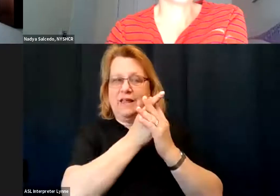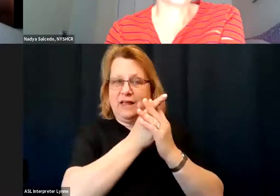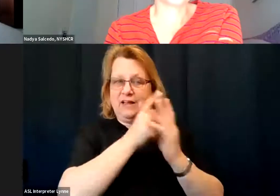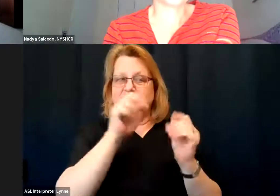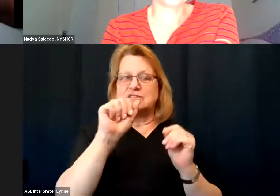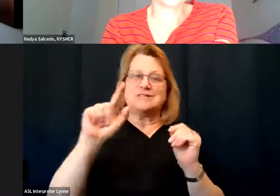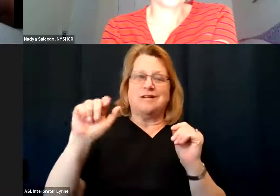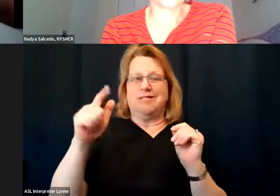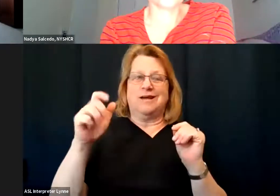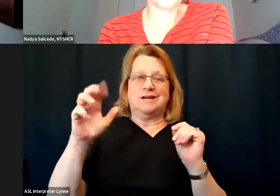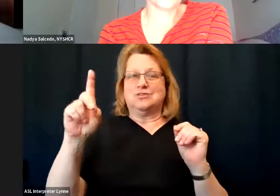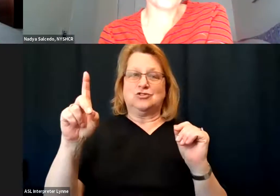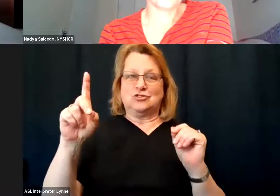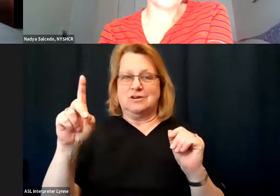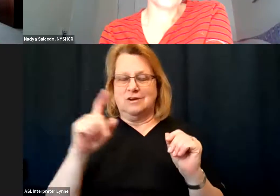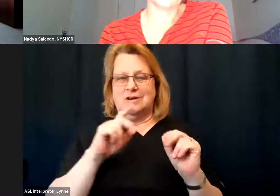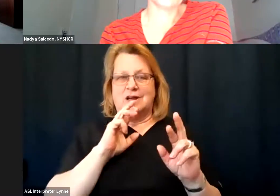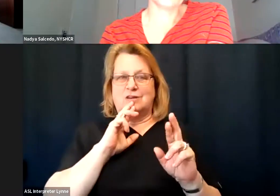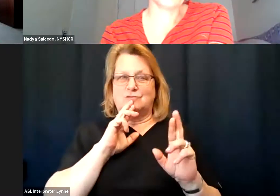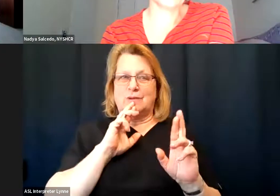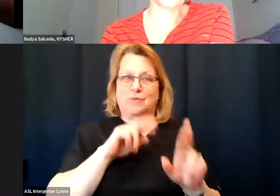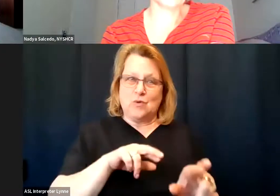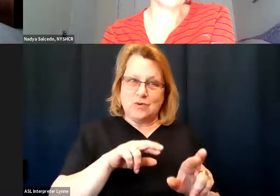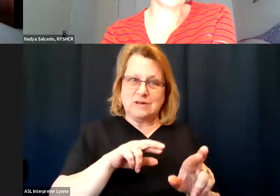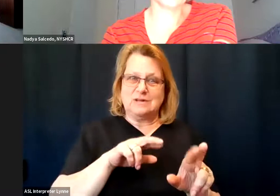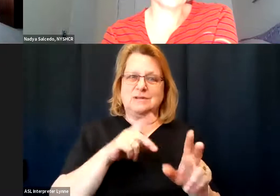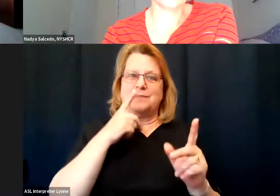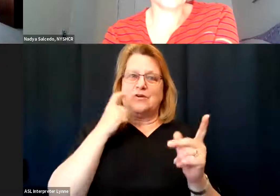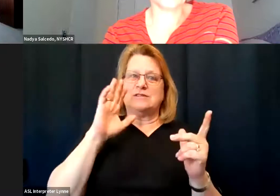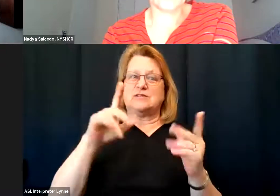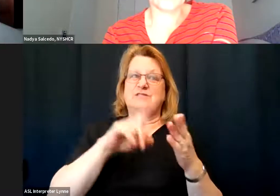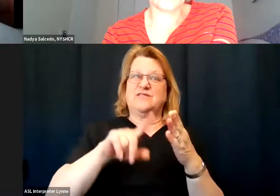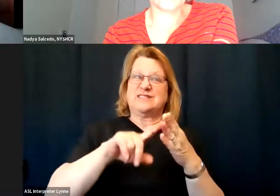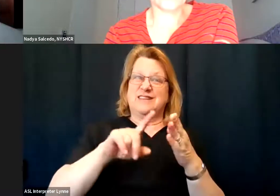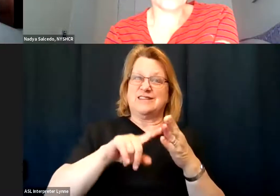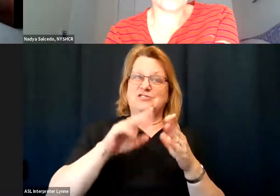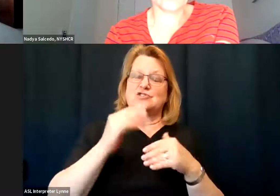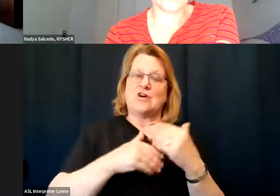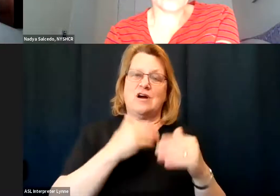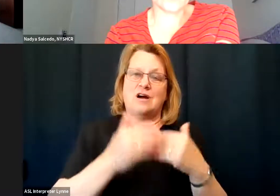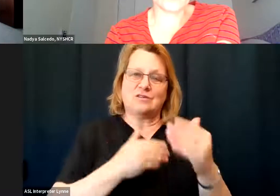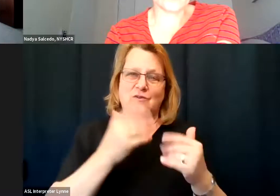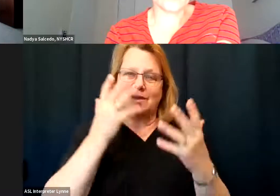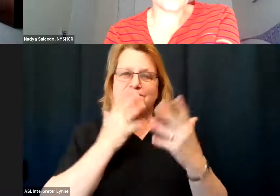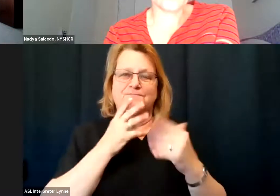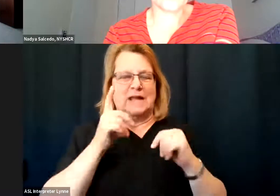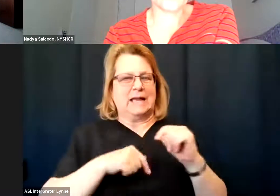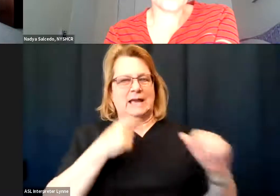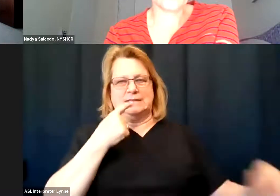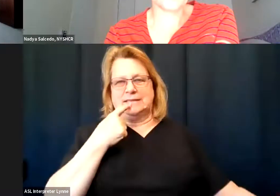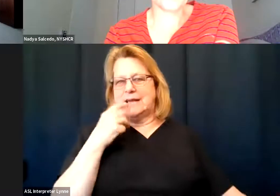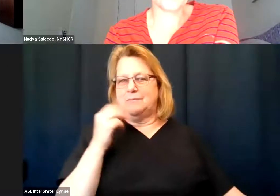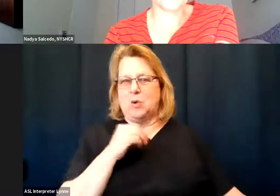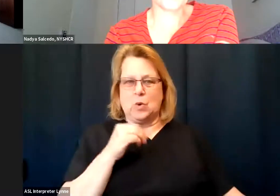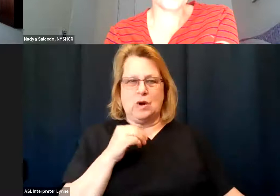Newsday reporting because those investigations are ongoing. Unfortunately, I can't say more, but I will